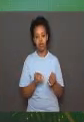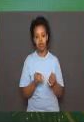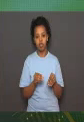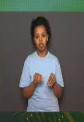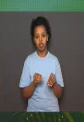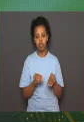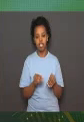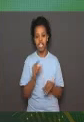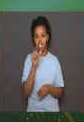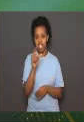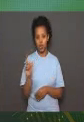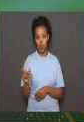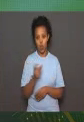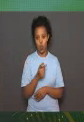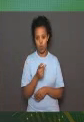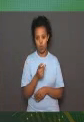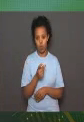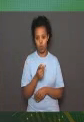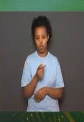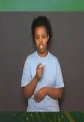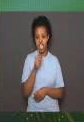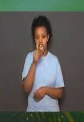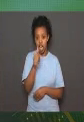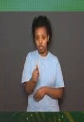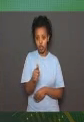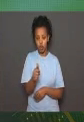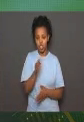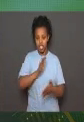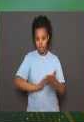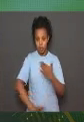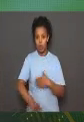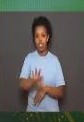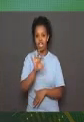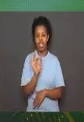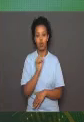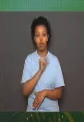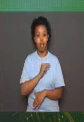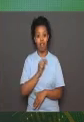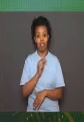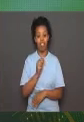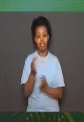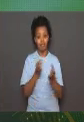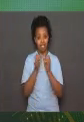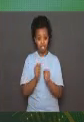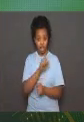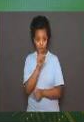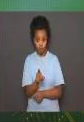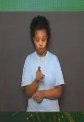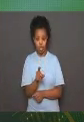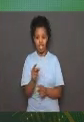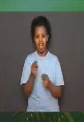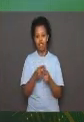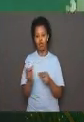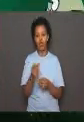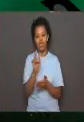think of a few examples of your own innate behaviors? Make a short list of your